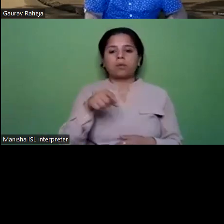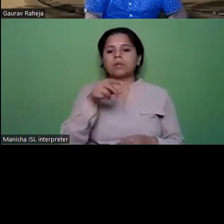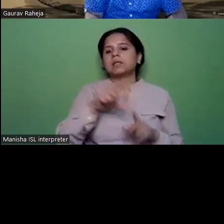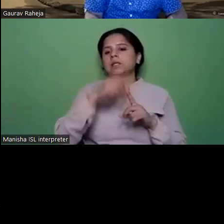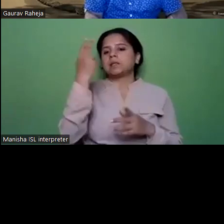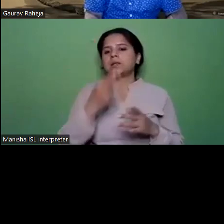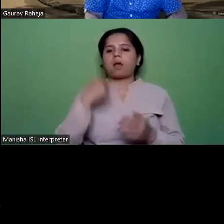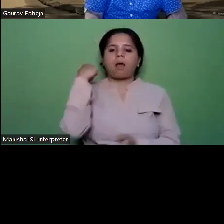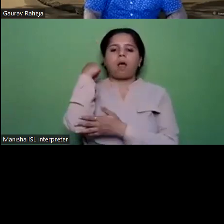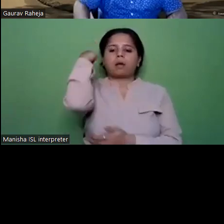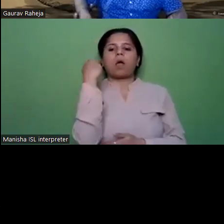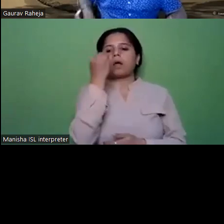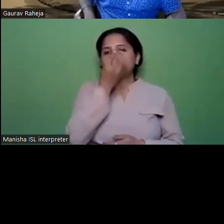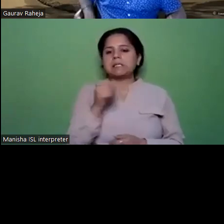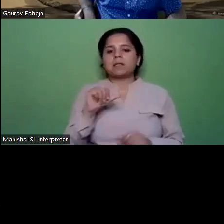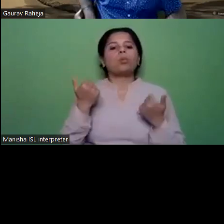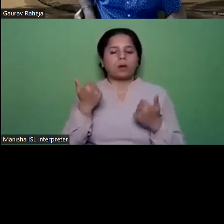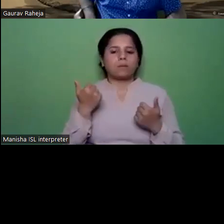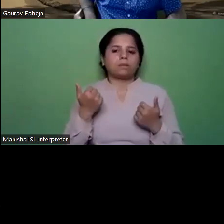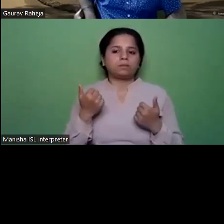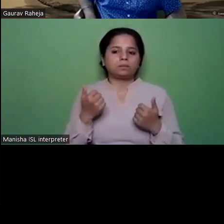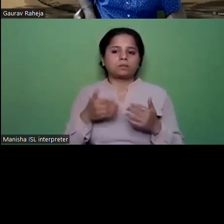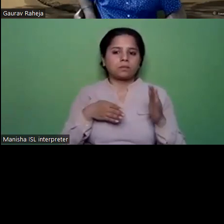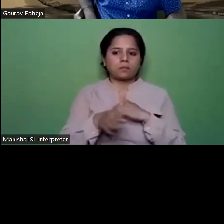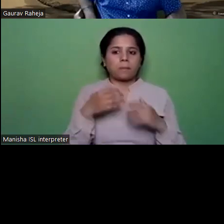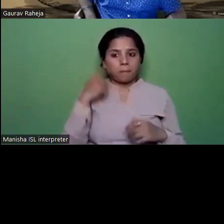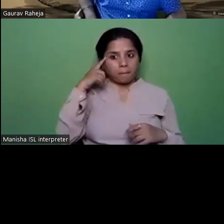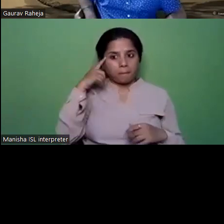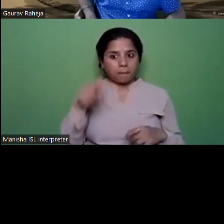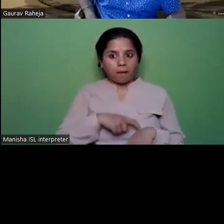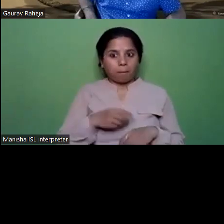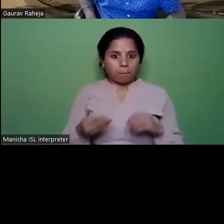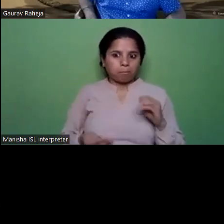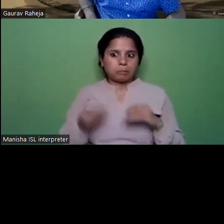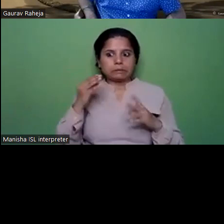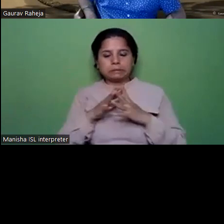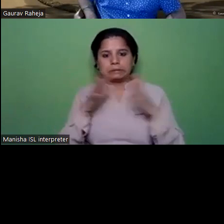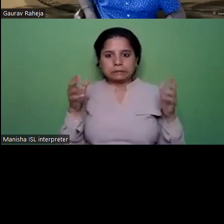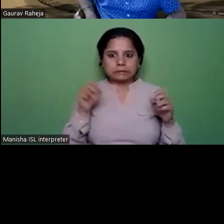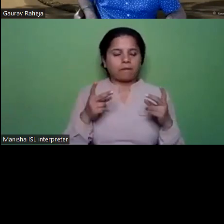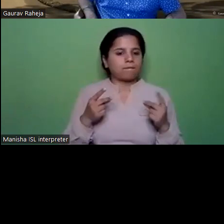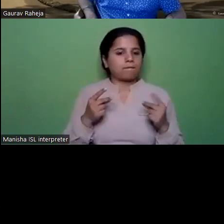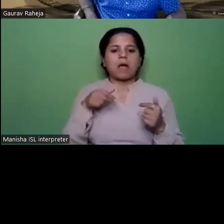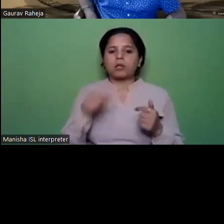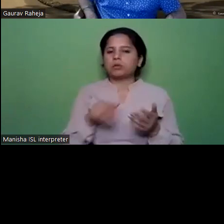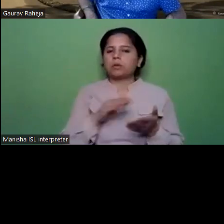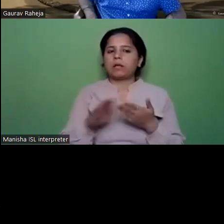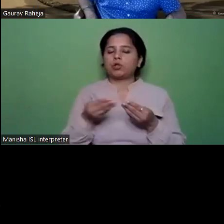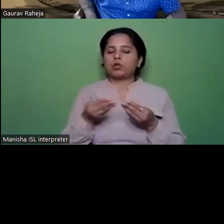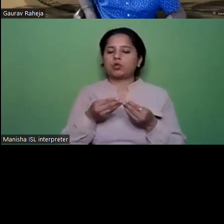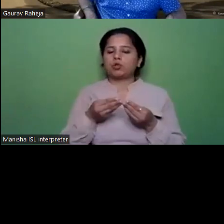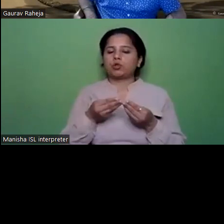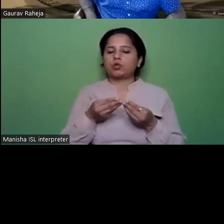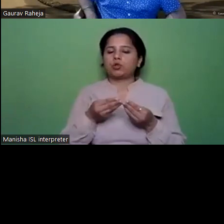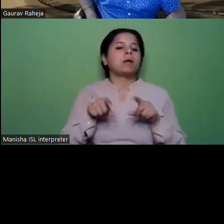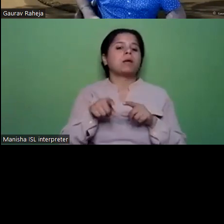low effort can continue further. I think I've already taken too much time. We'll quickly close this. And the last